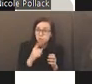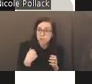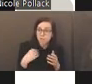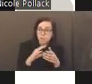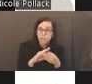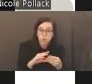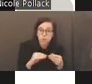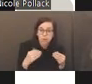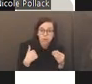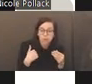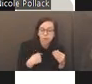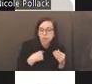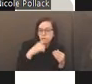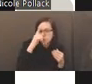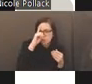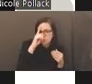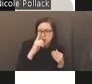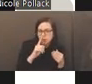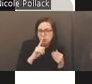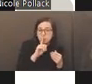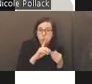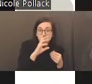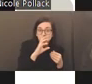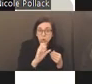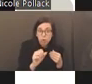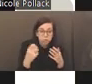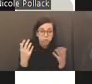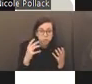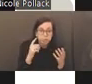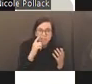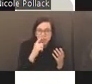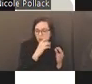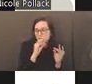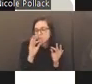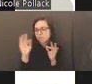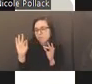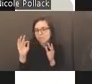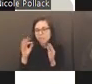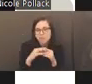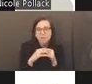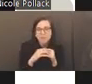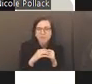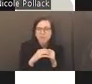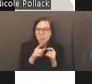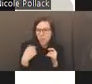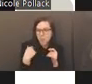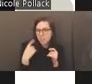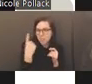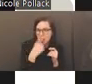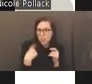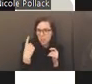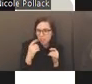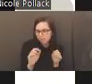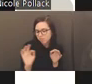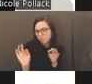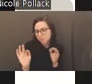think something that I was really drawn to was kind of that side glance, you know, like, you know, everyone has that look, that side look.